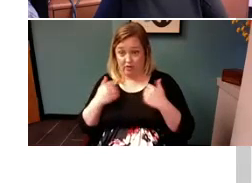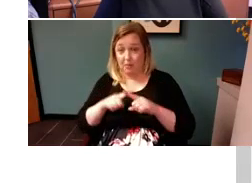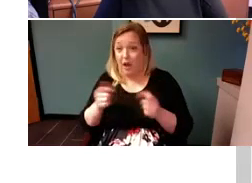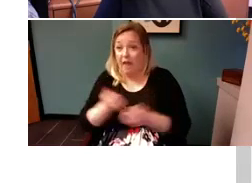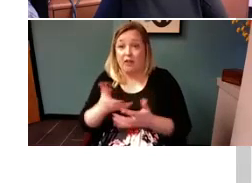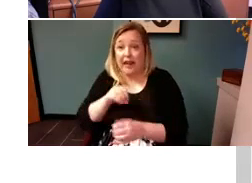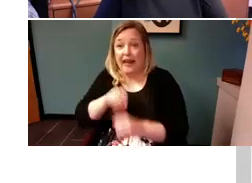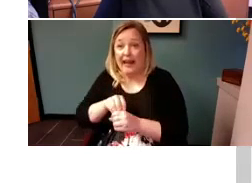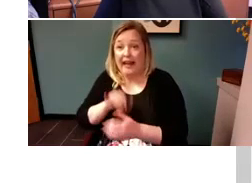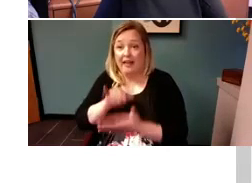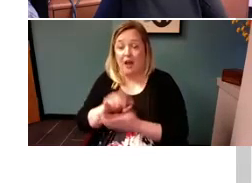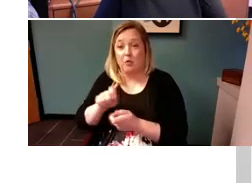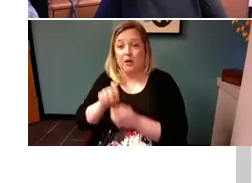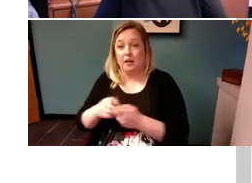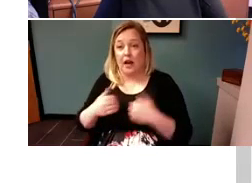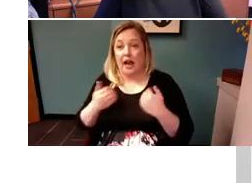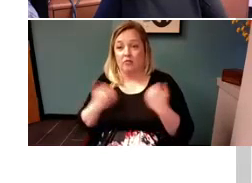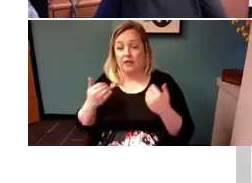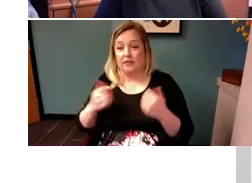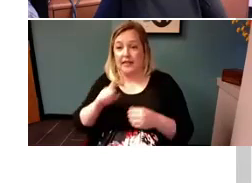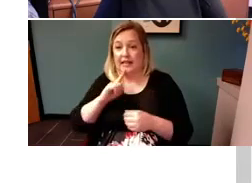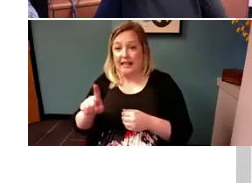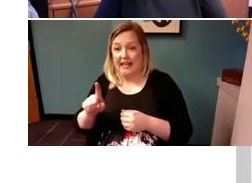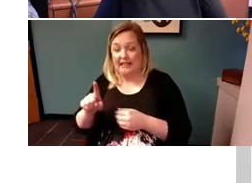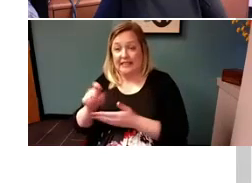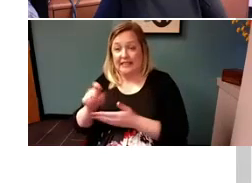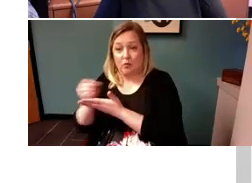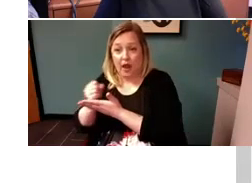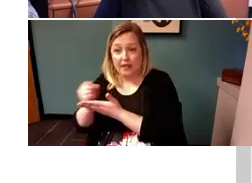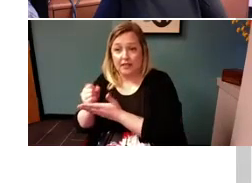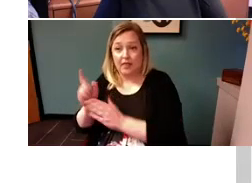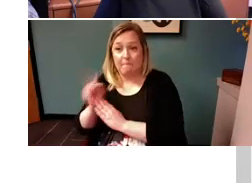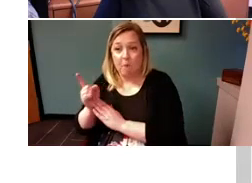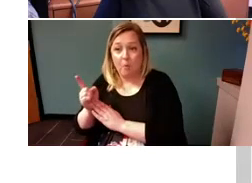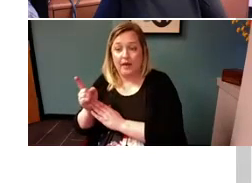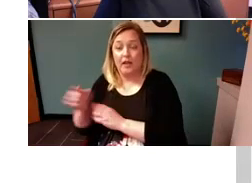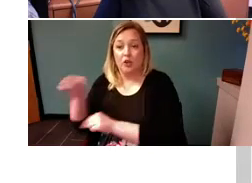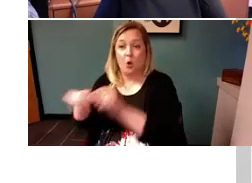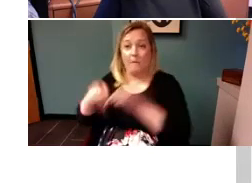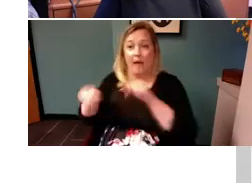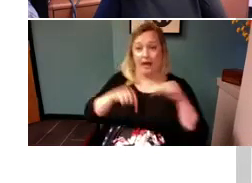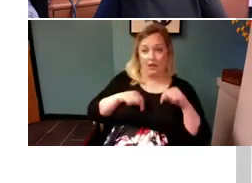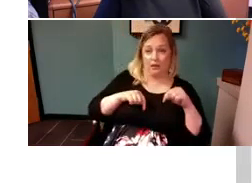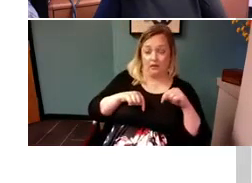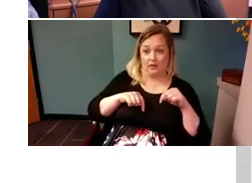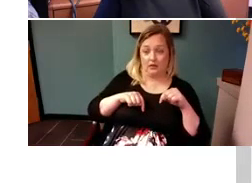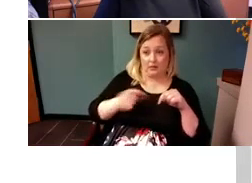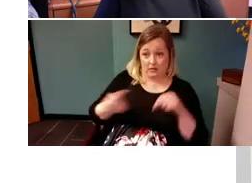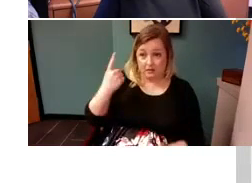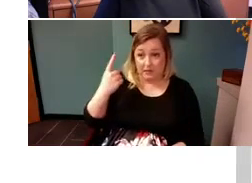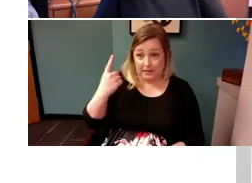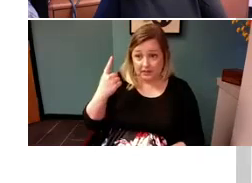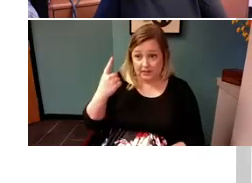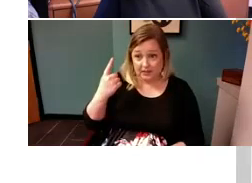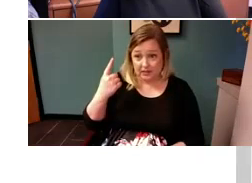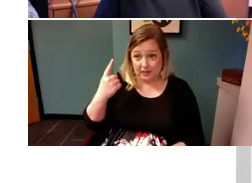address is cleared off the moment we return back from this function. Does that make sense as to how we cannot print out 0,